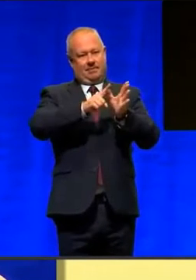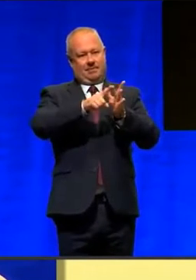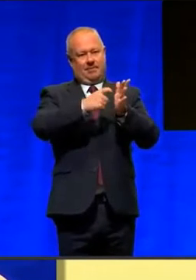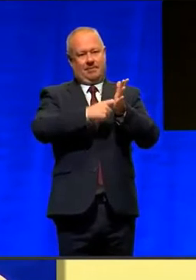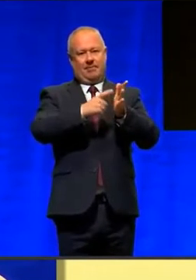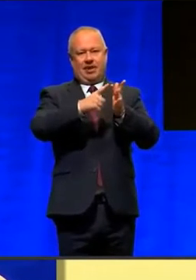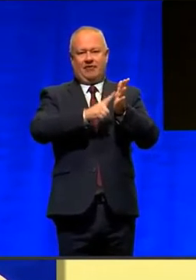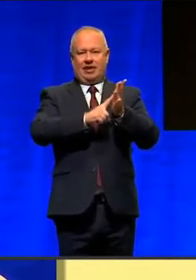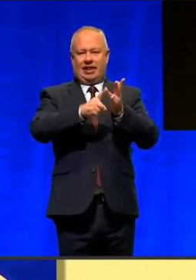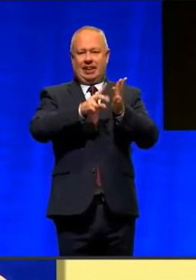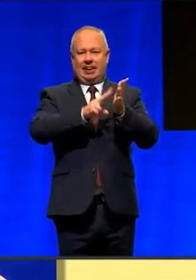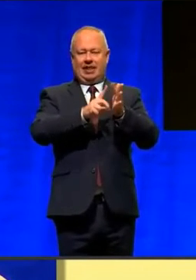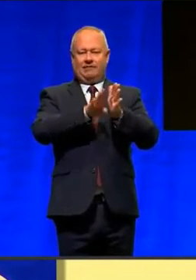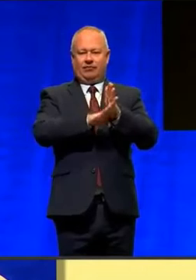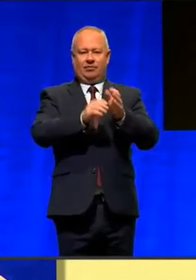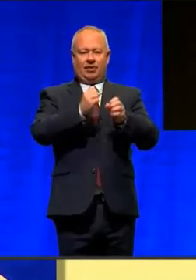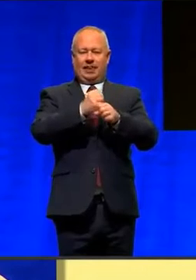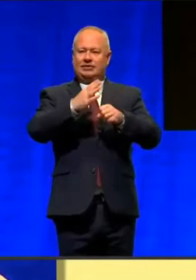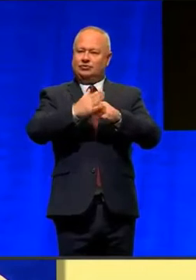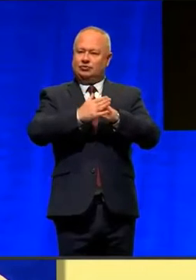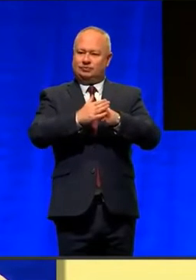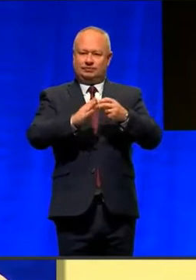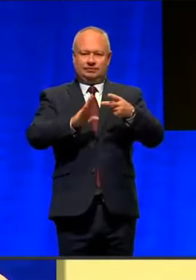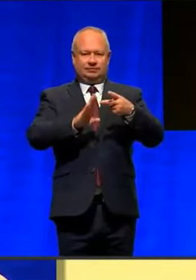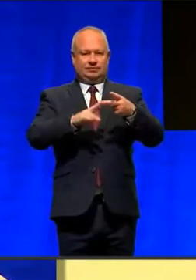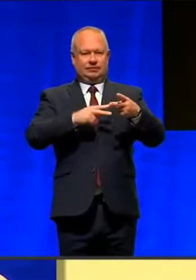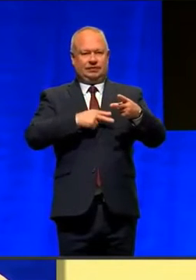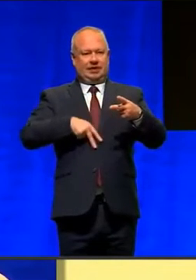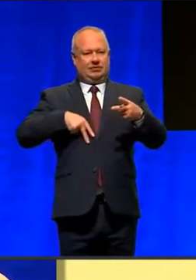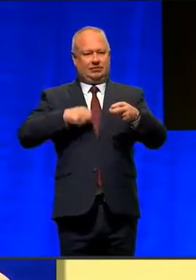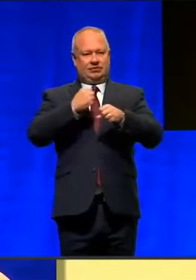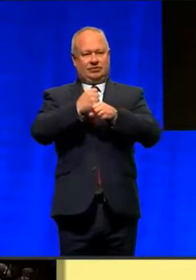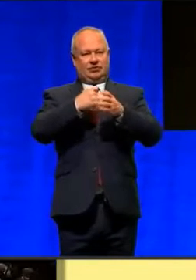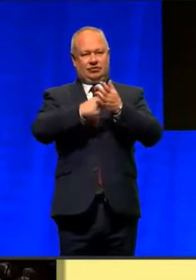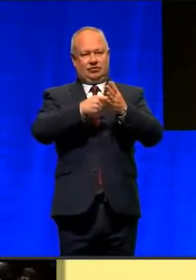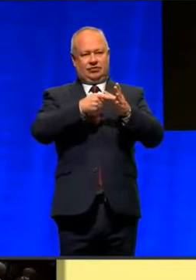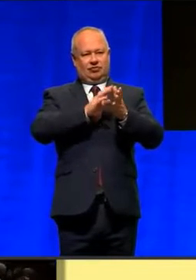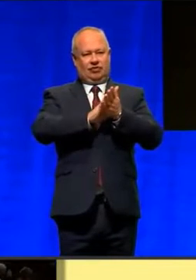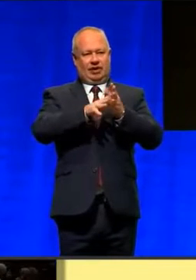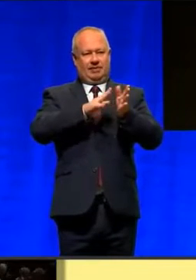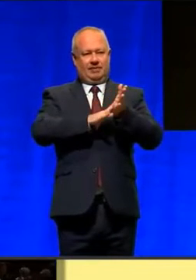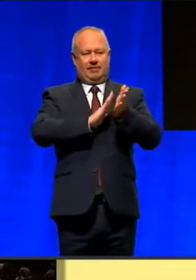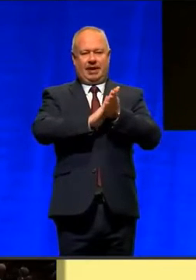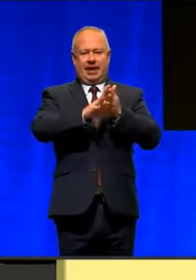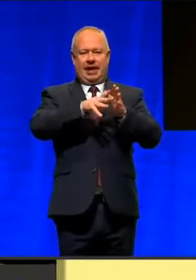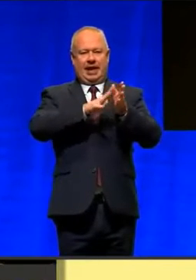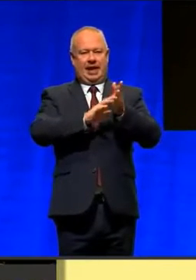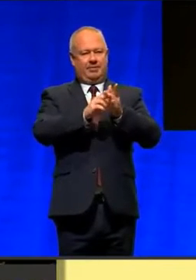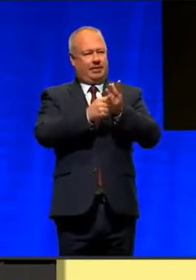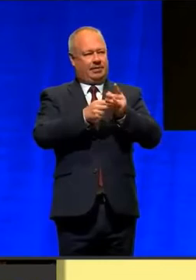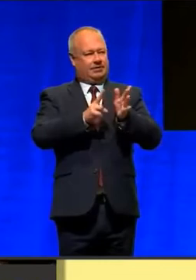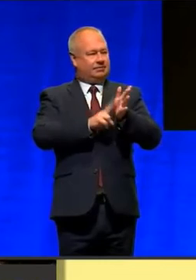Proven Branch, and the resolution will be seconded by Councillor Graham Campbell. So welcome, Vary.